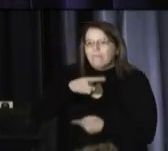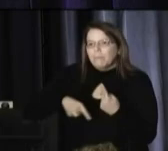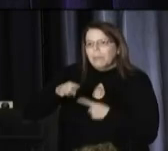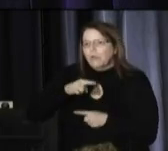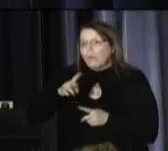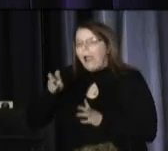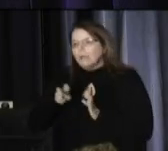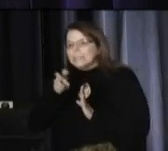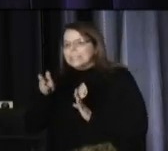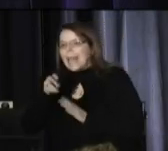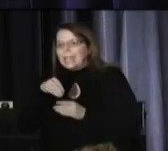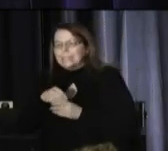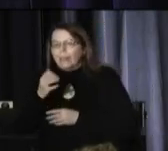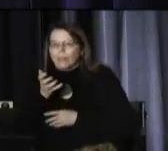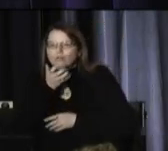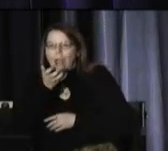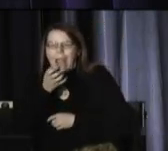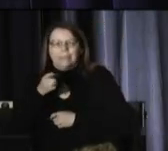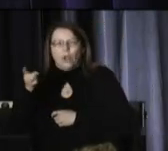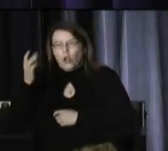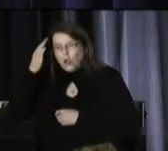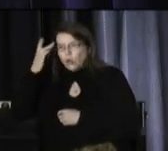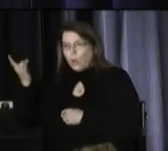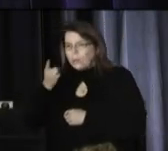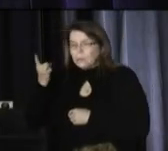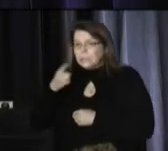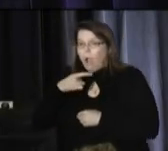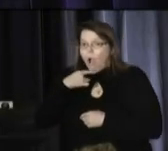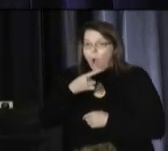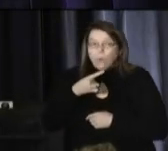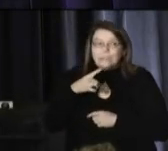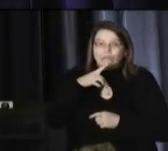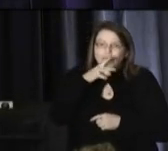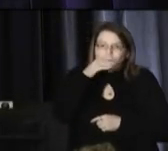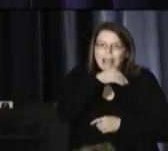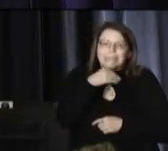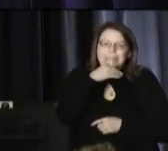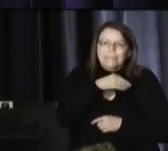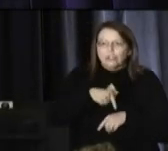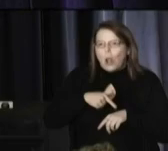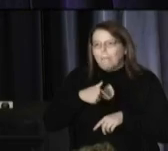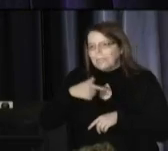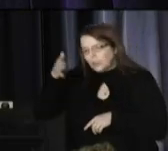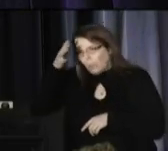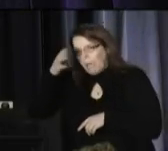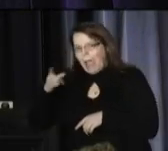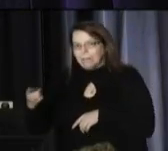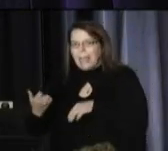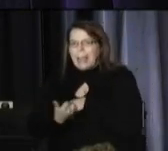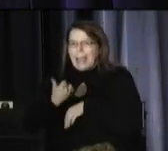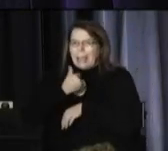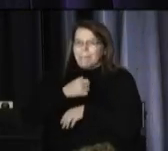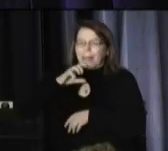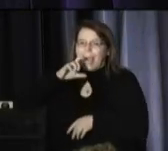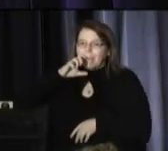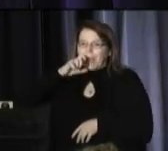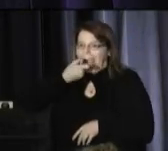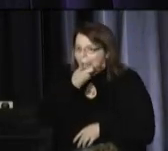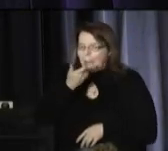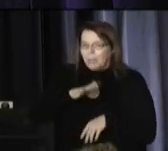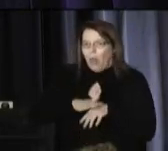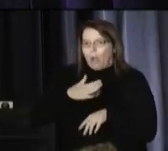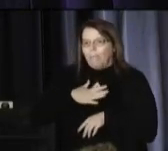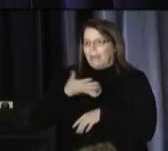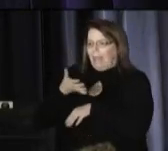grass. Didn't you know he was always dry snitching on me to pops? Shit, even blamed the apple on me like I forced him to take a bite.